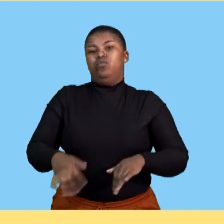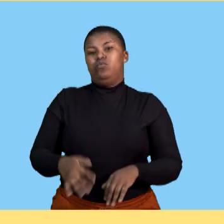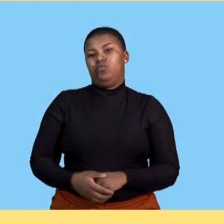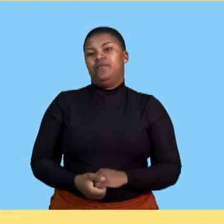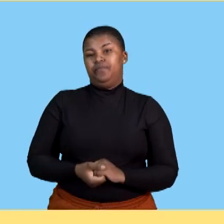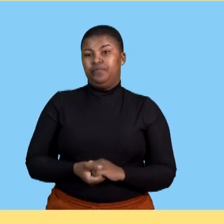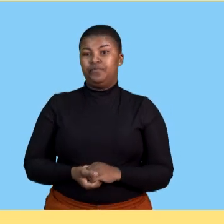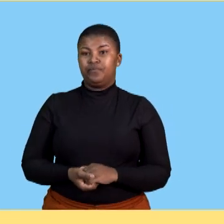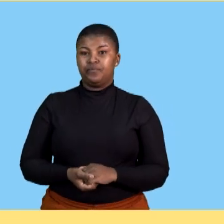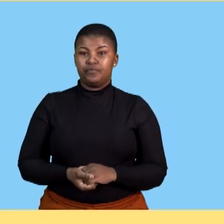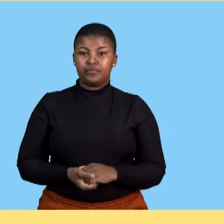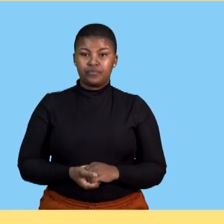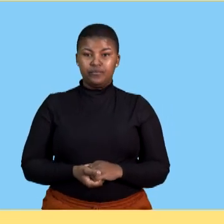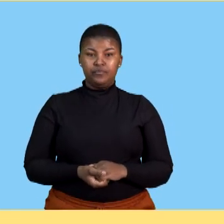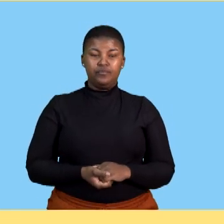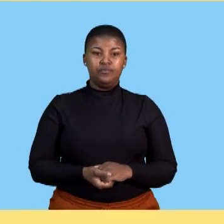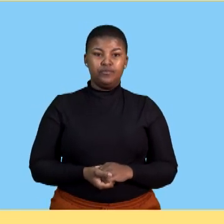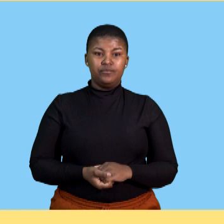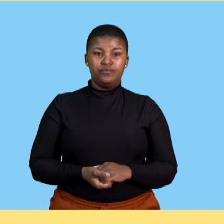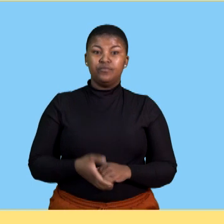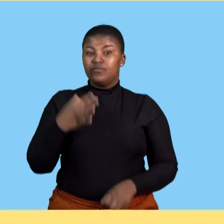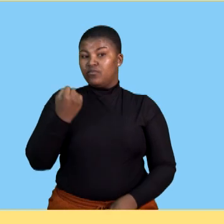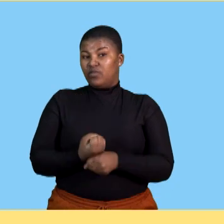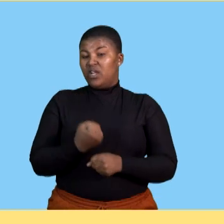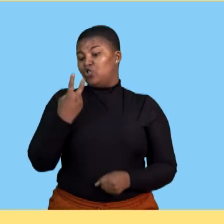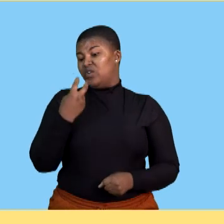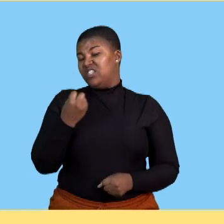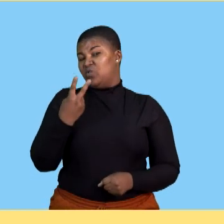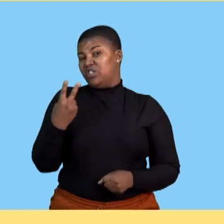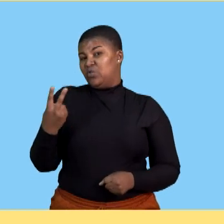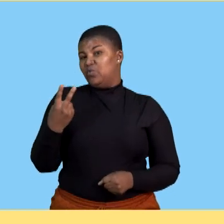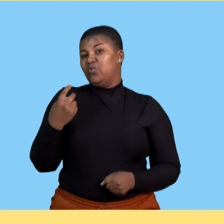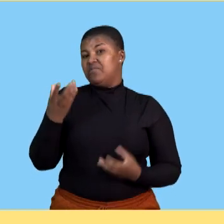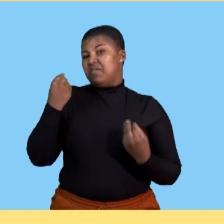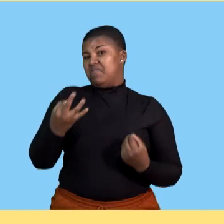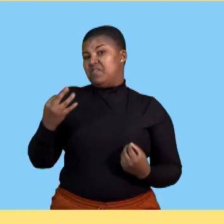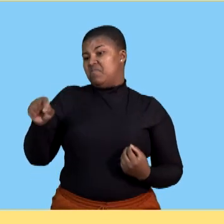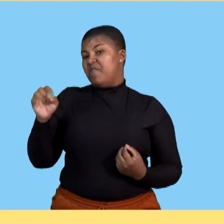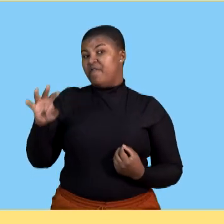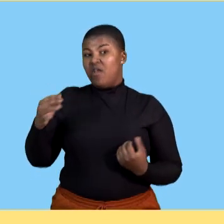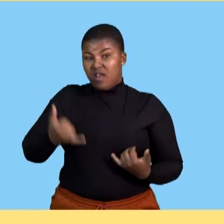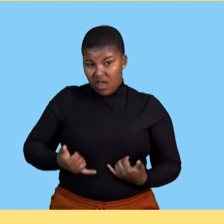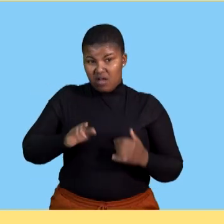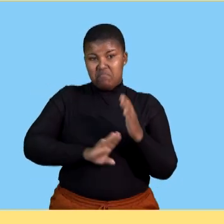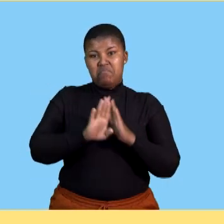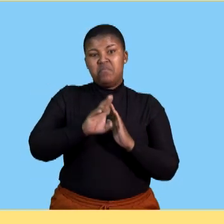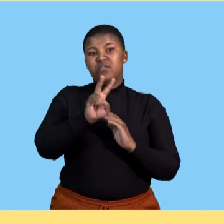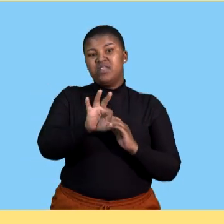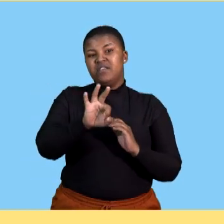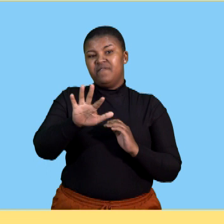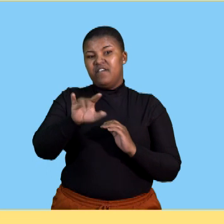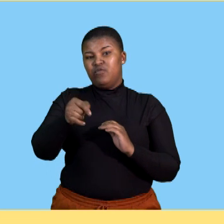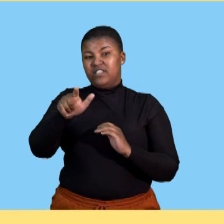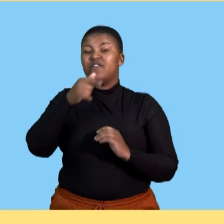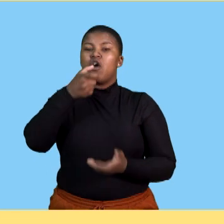33.4% in 2022 to 35.7% in 2023. That is how you would